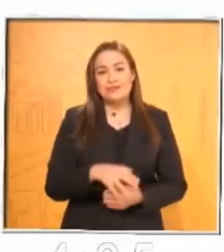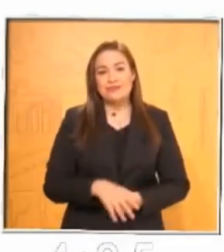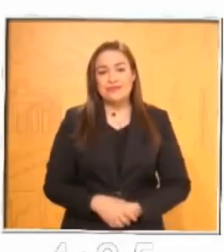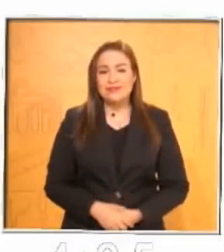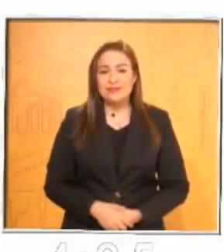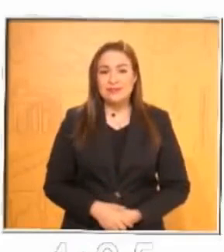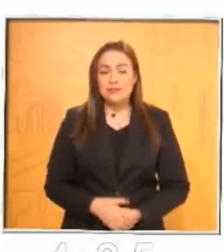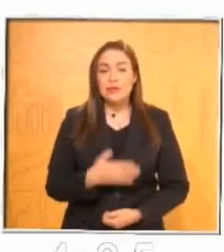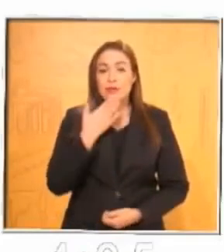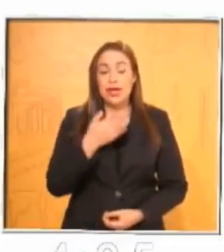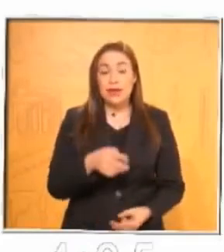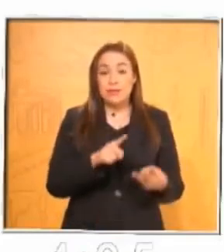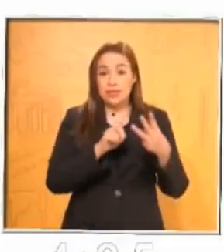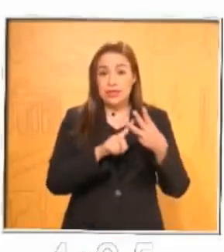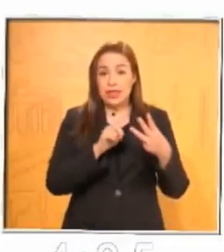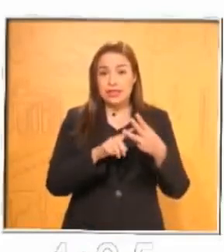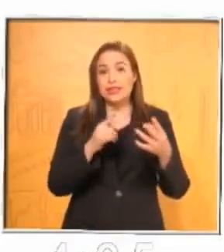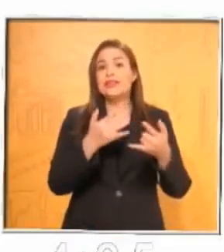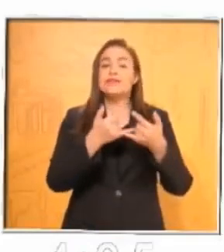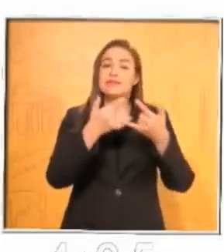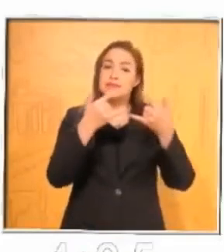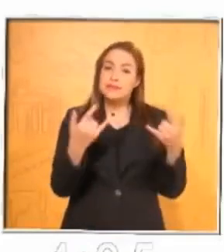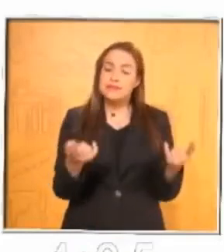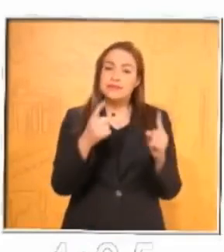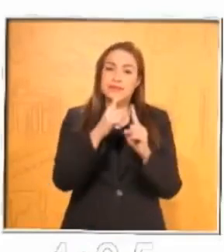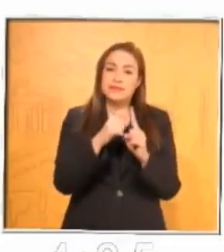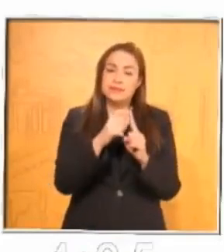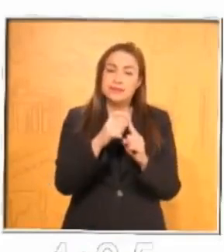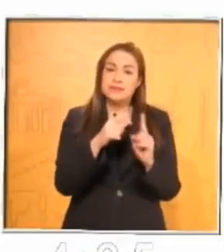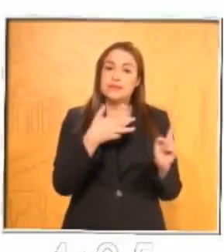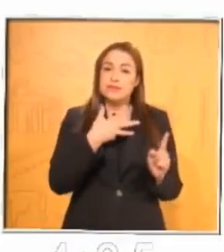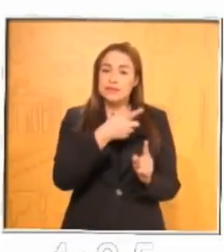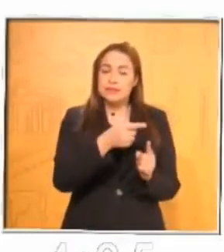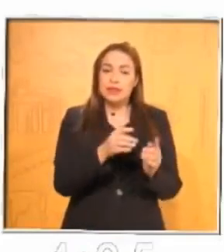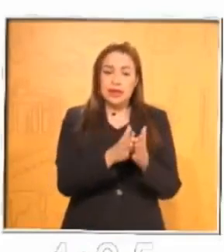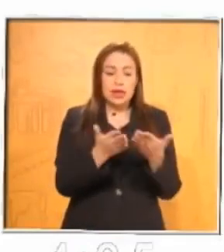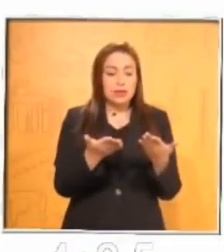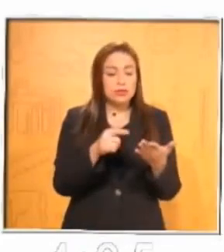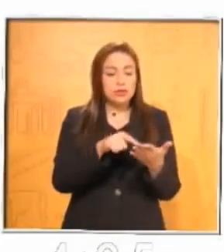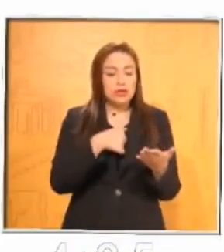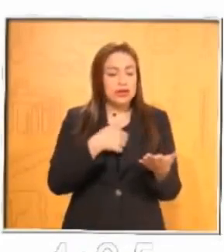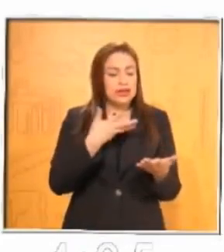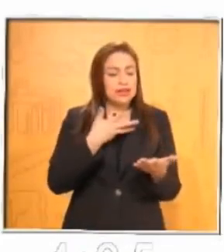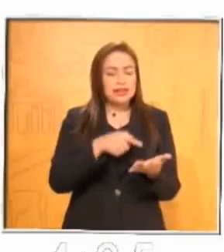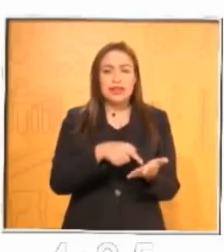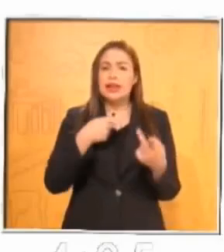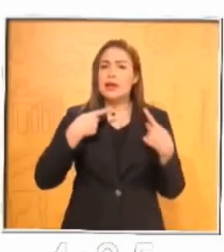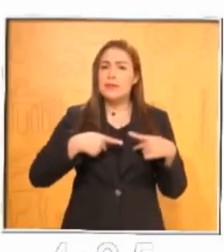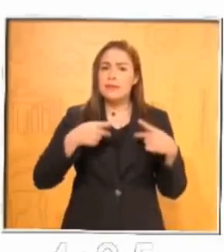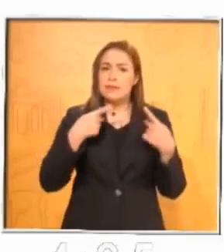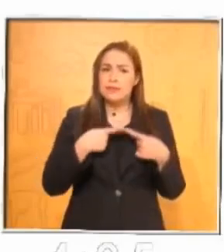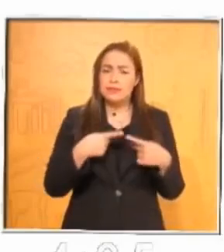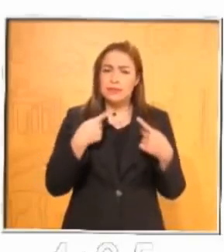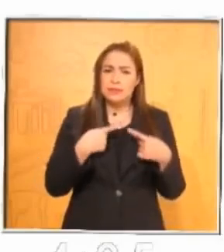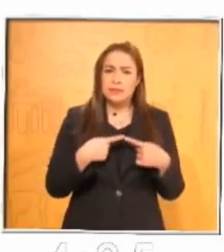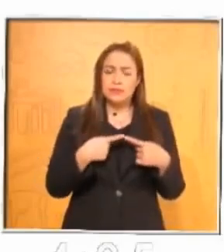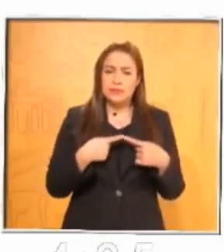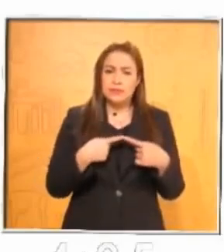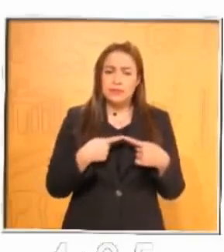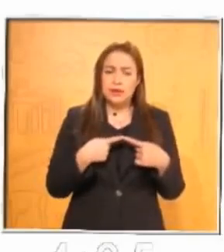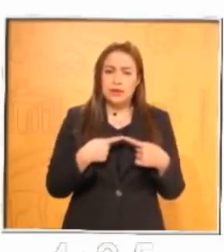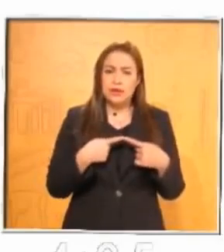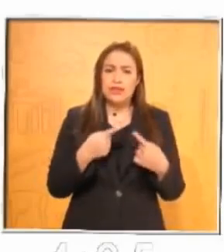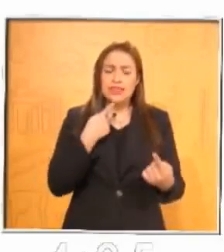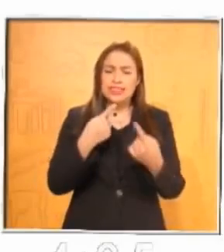the third comic. We have a comic with people that are at home,